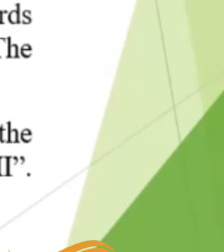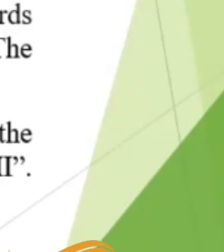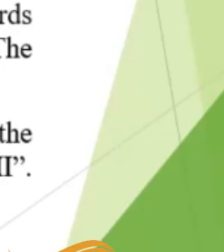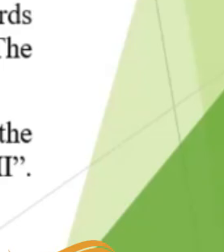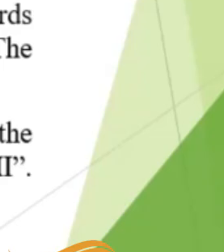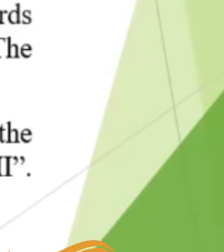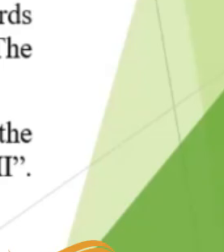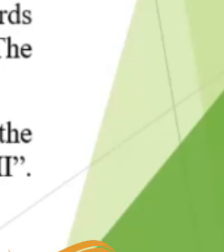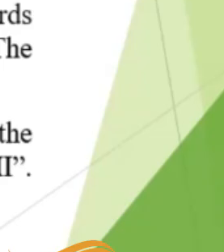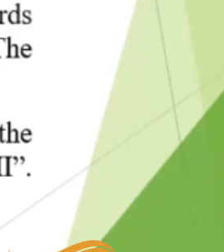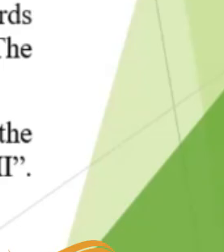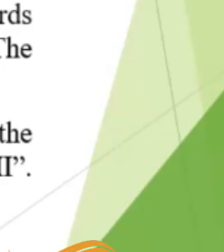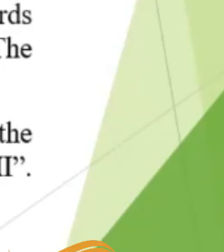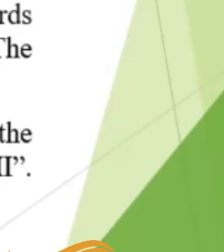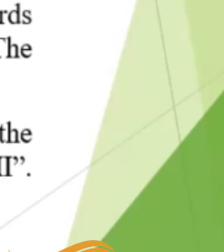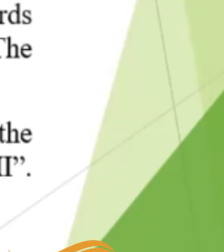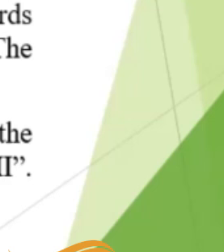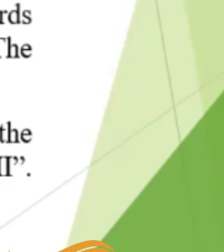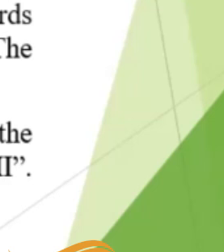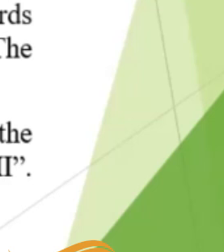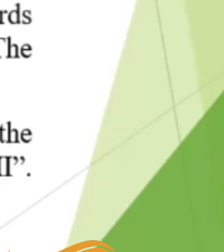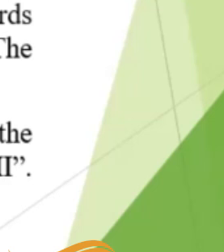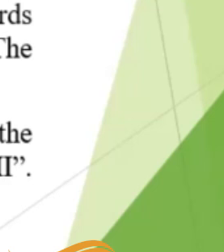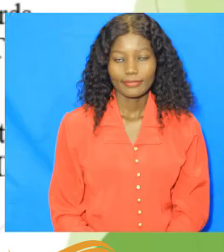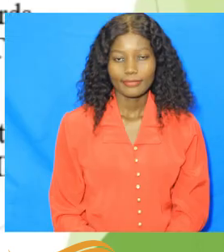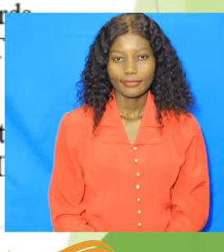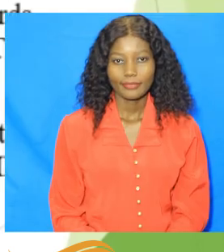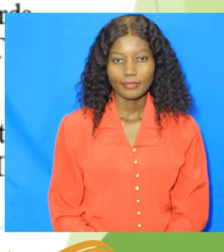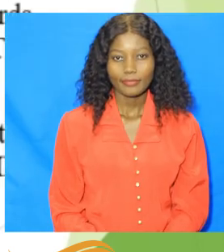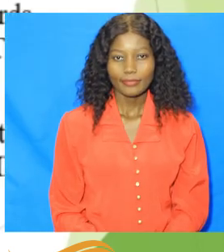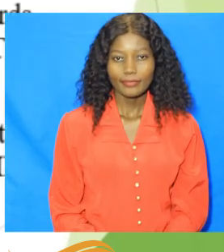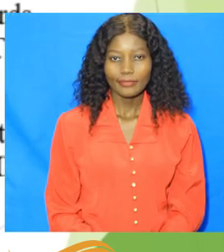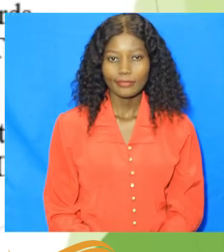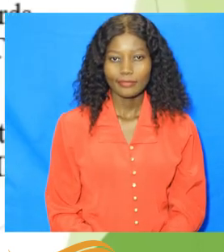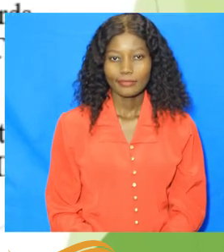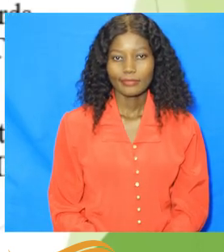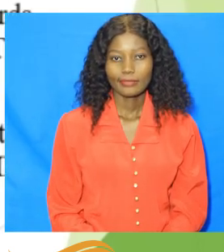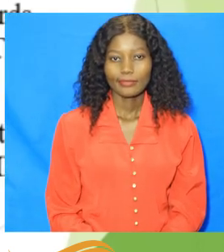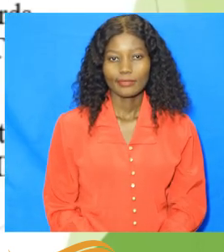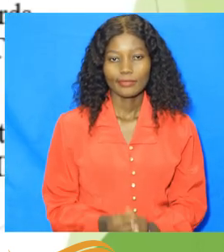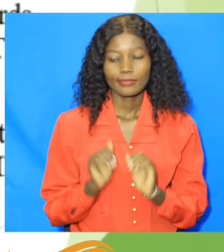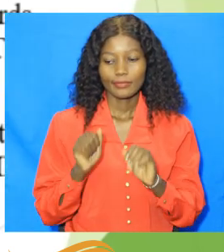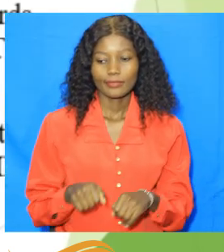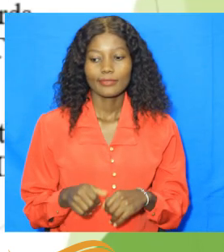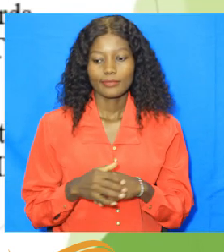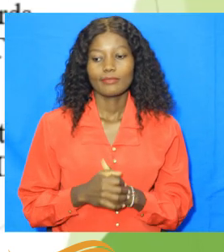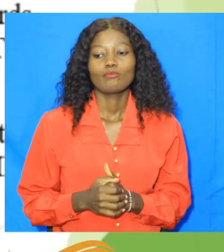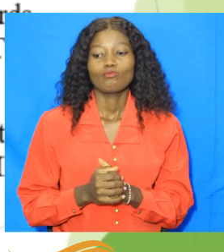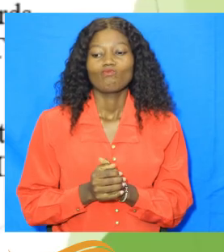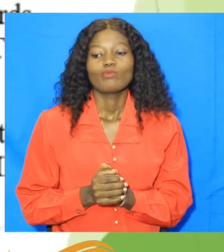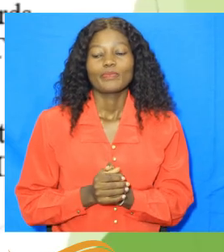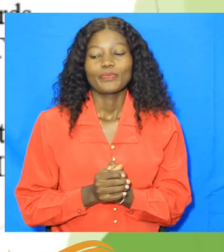been withdrawn, no further censures can be given to either of the